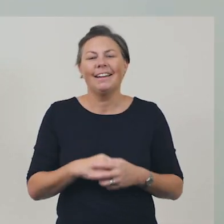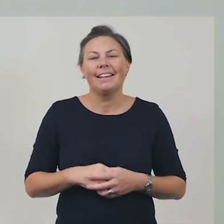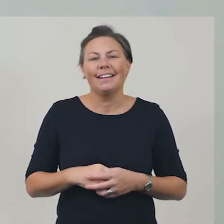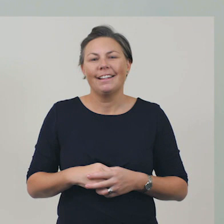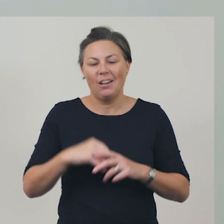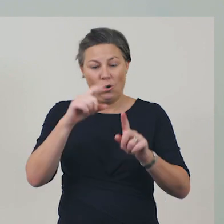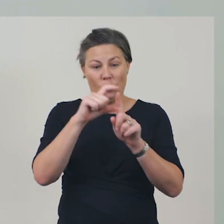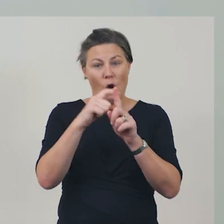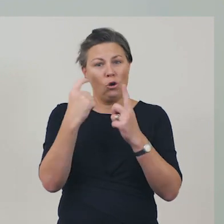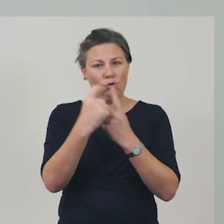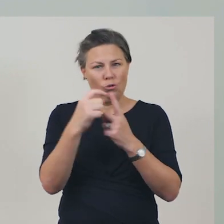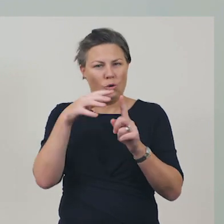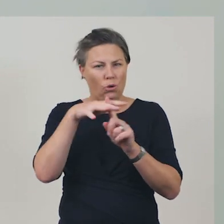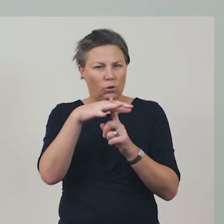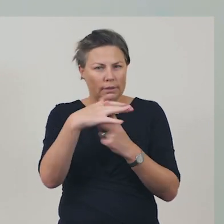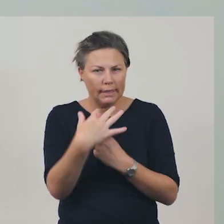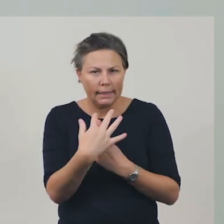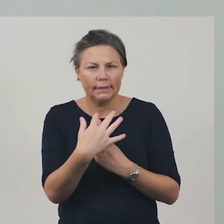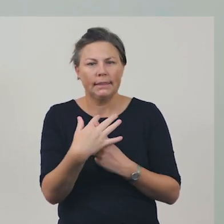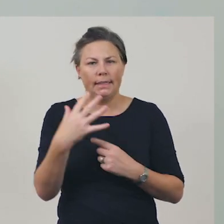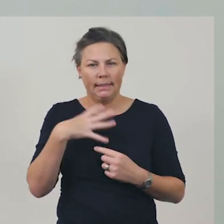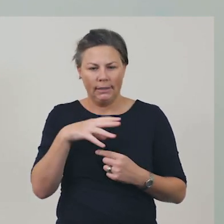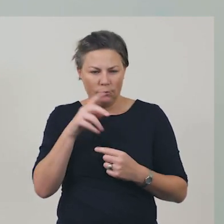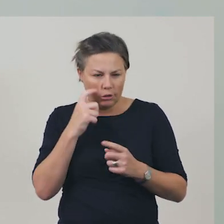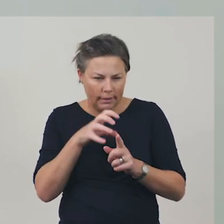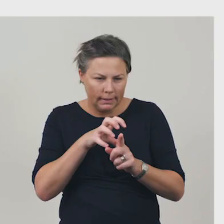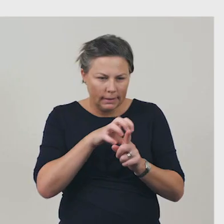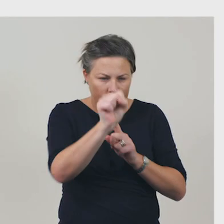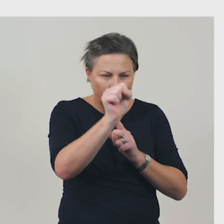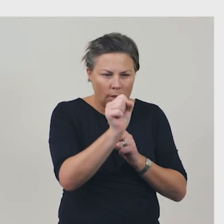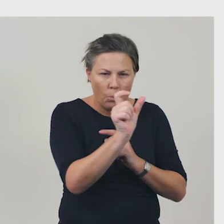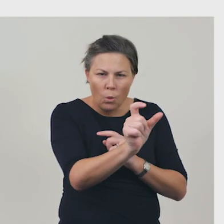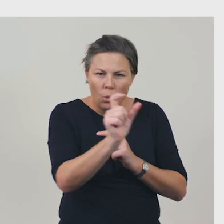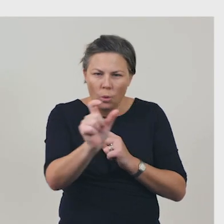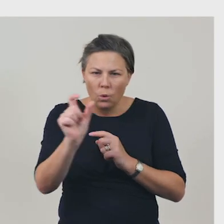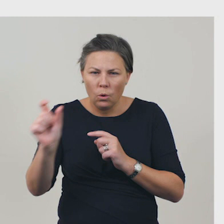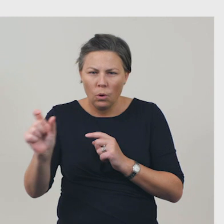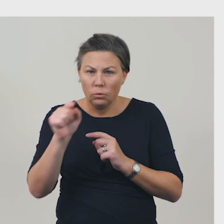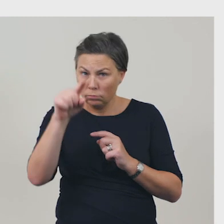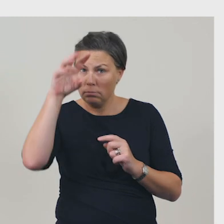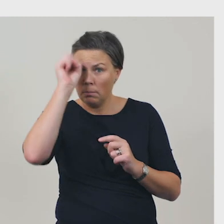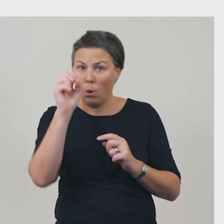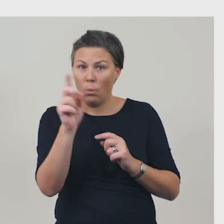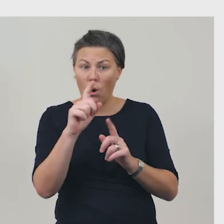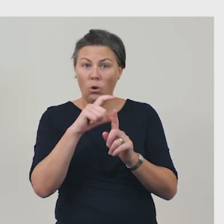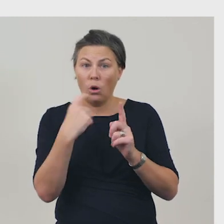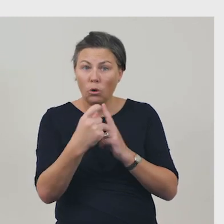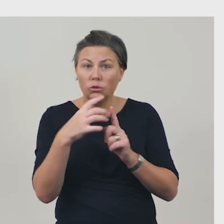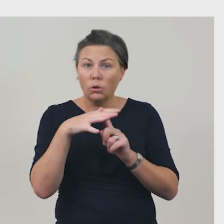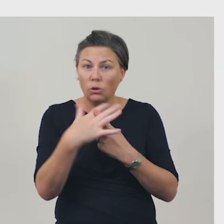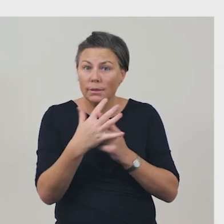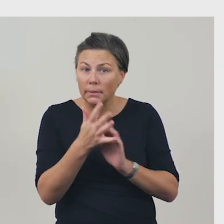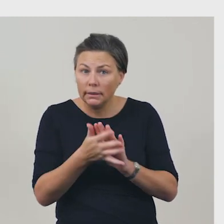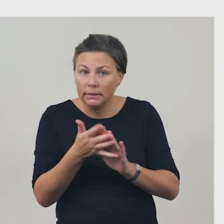cultural context if we look more closely at the language choices. Do you remember what cultural context means?